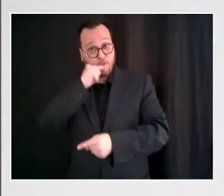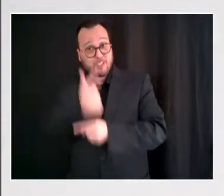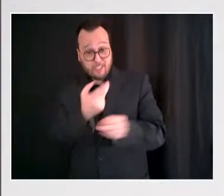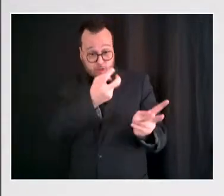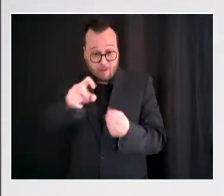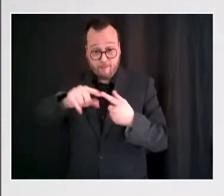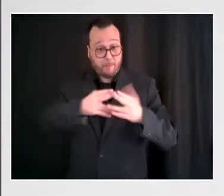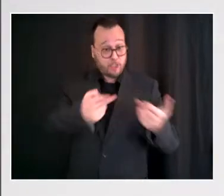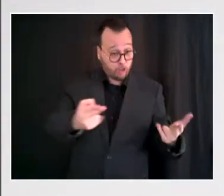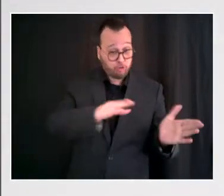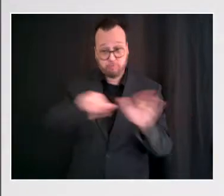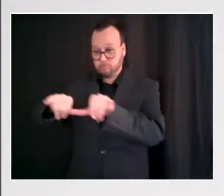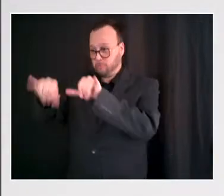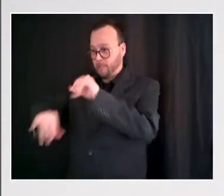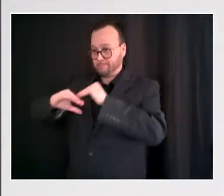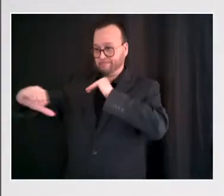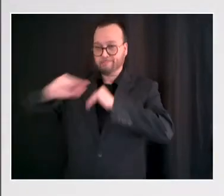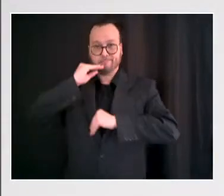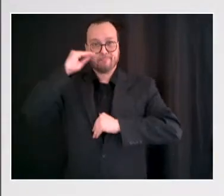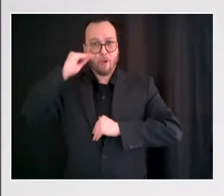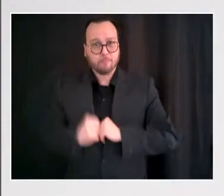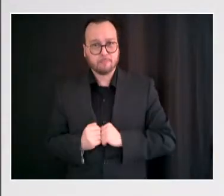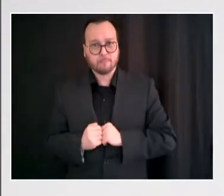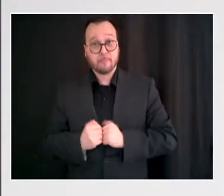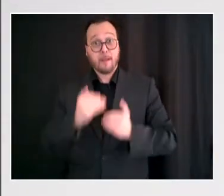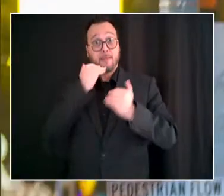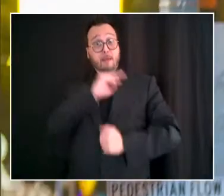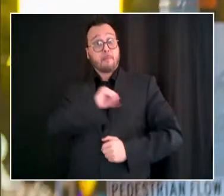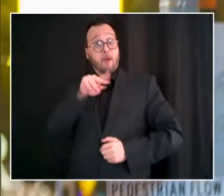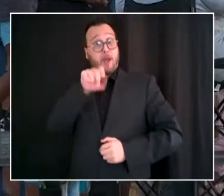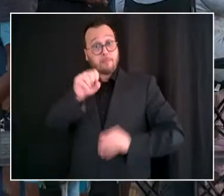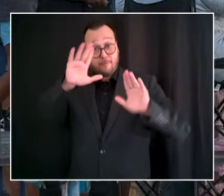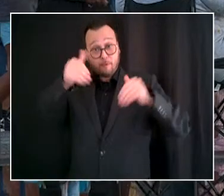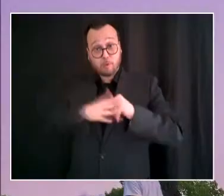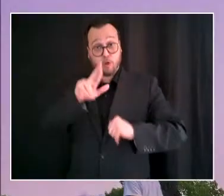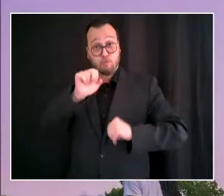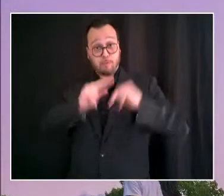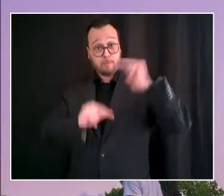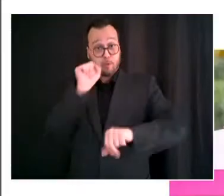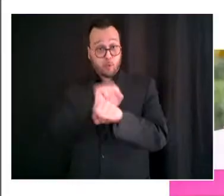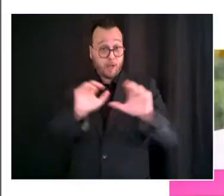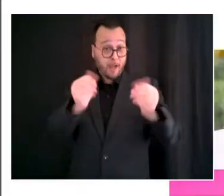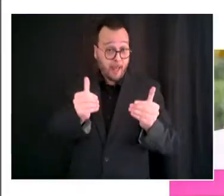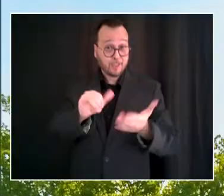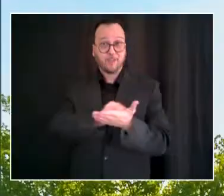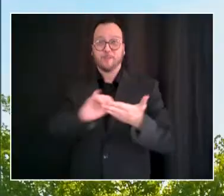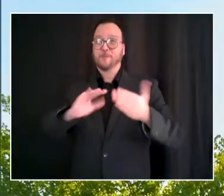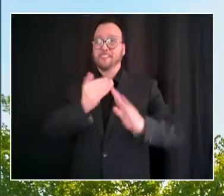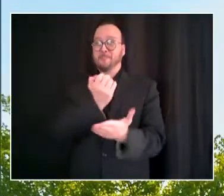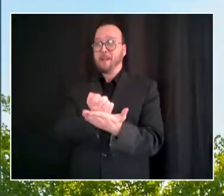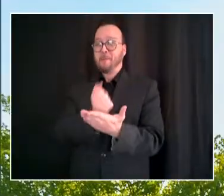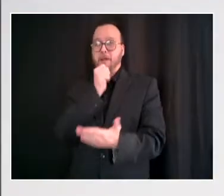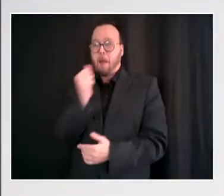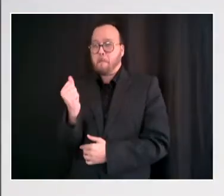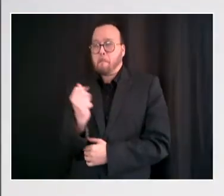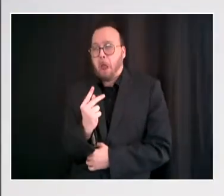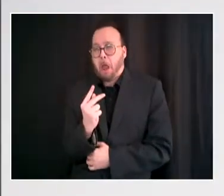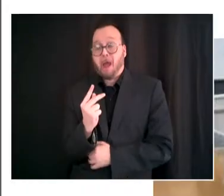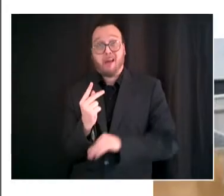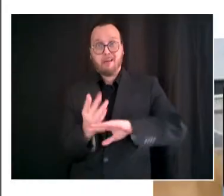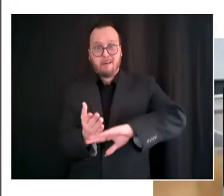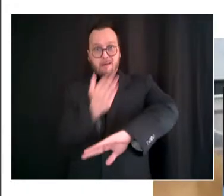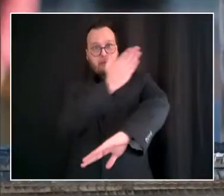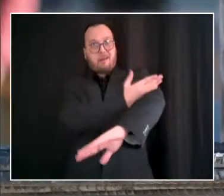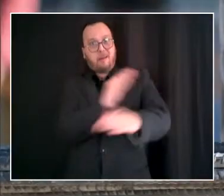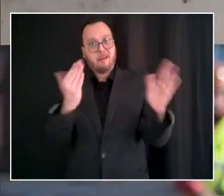homes. Thanks to Mayor Adams' focus on rebuilding the working class, New York City's economy isn't just back, it's better than ever. Last